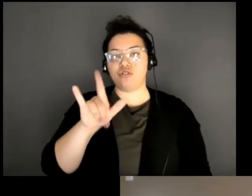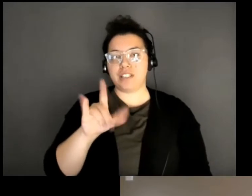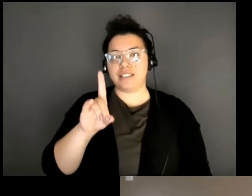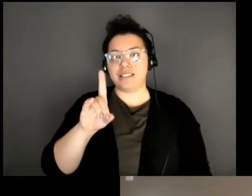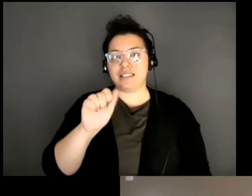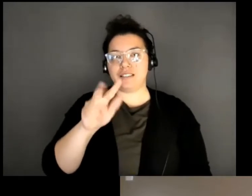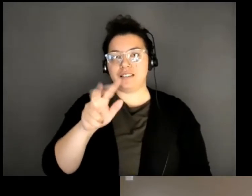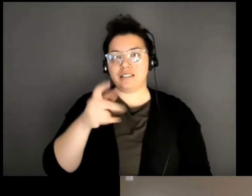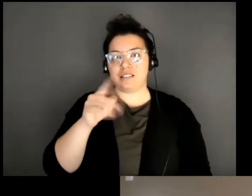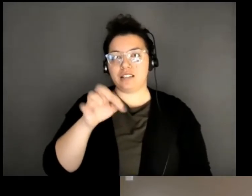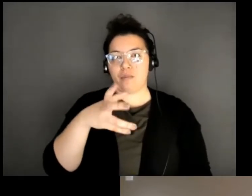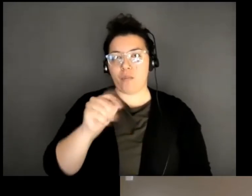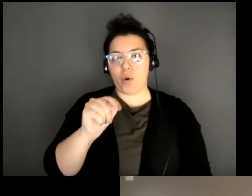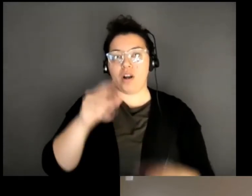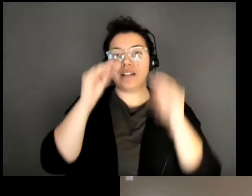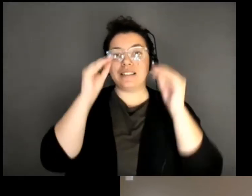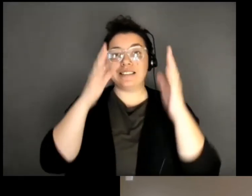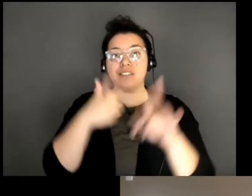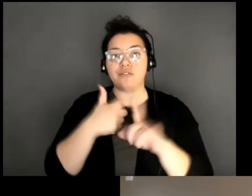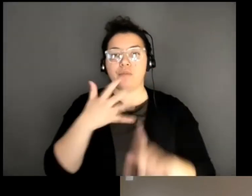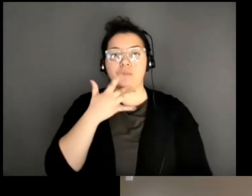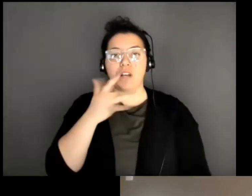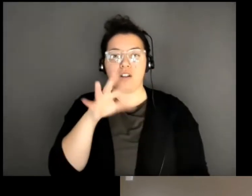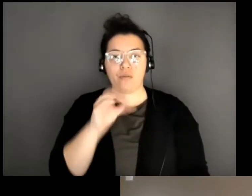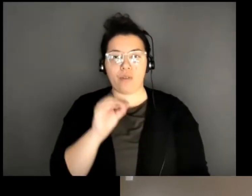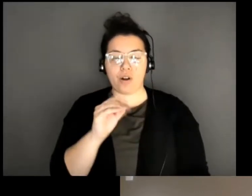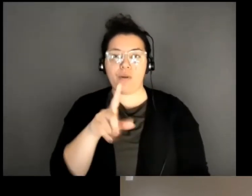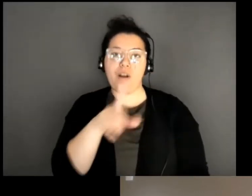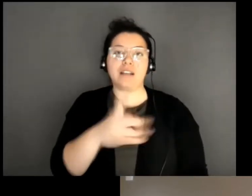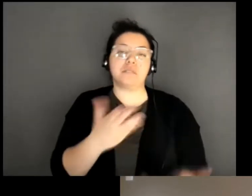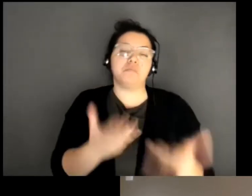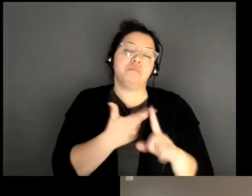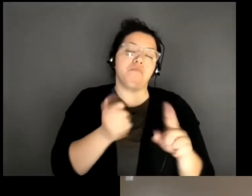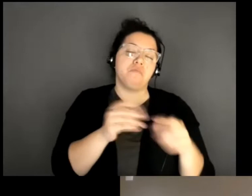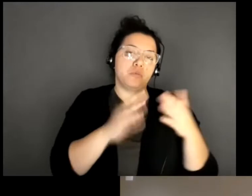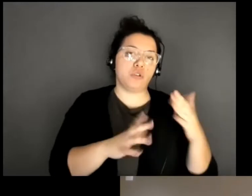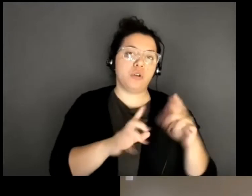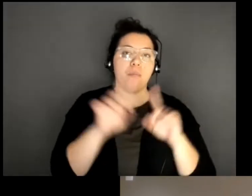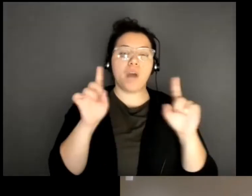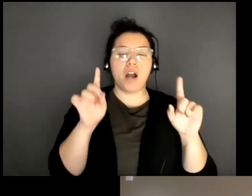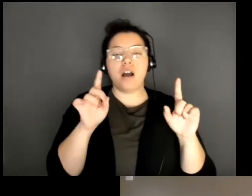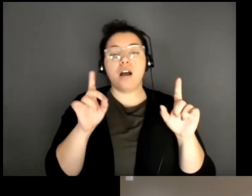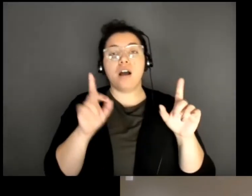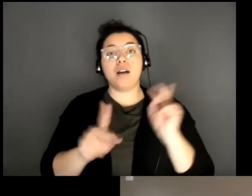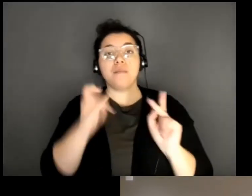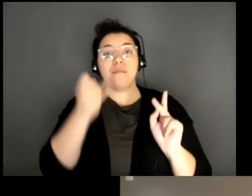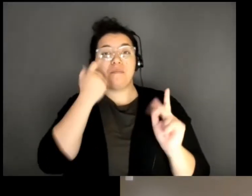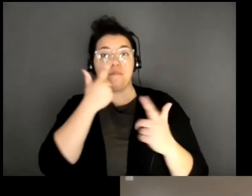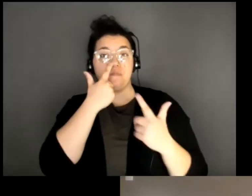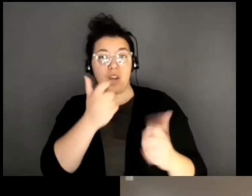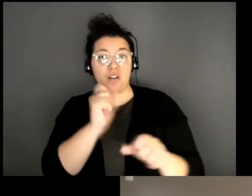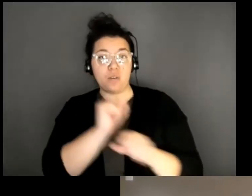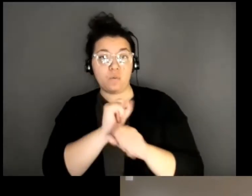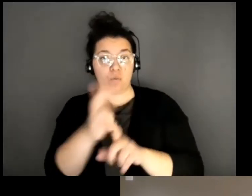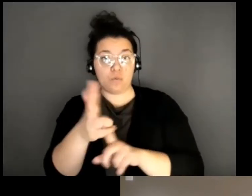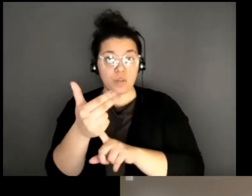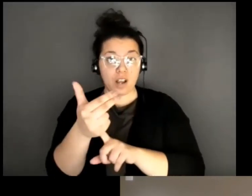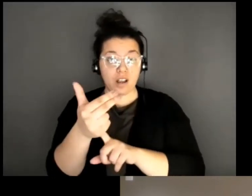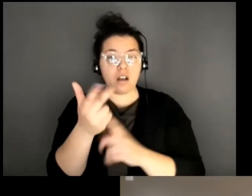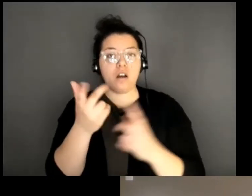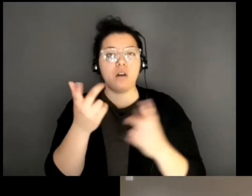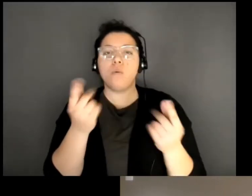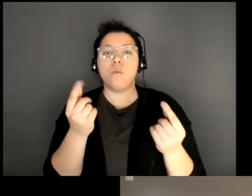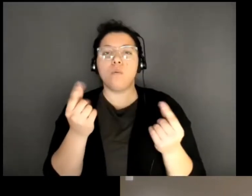Colorado. And she says, maybe it's on behalf of her students, what can people that want to go into the hospitality field do